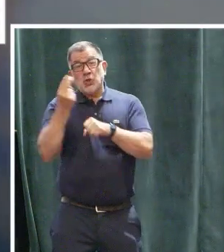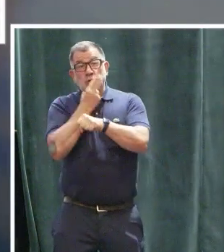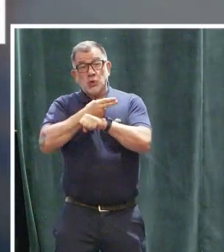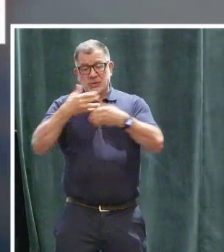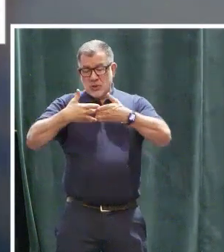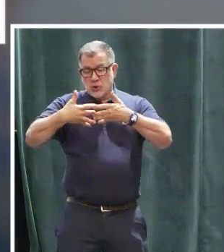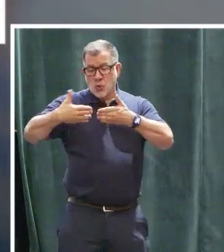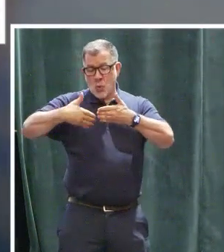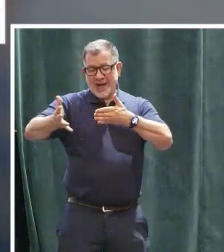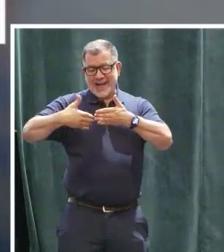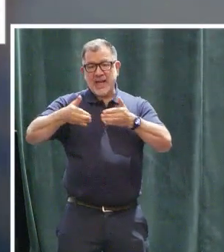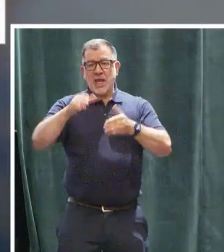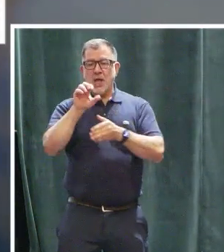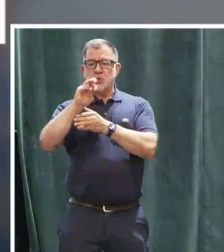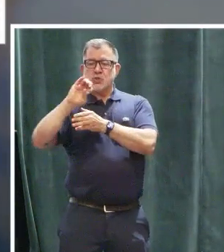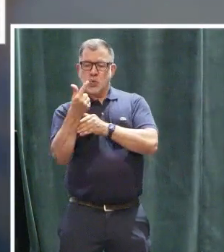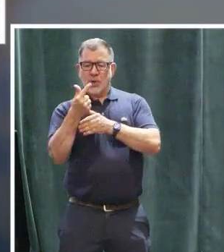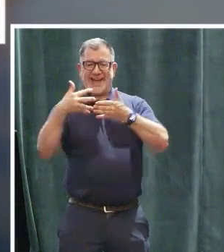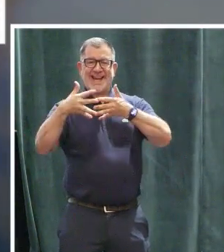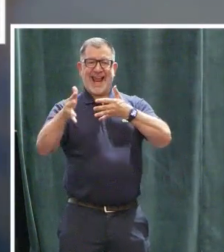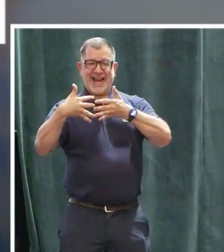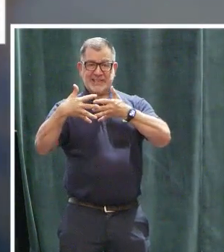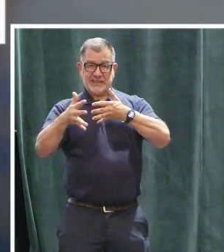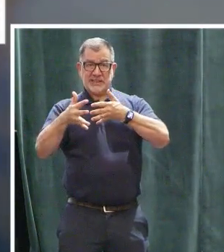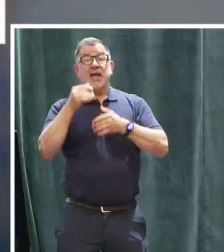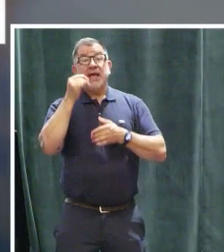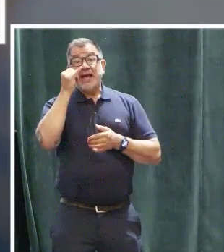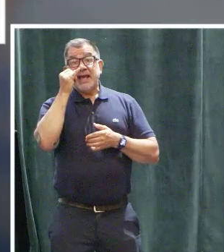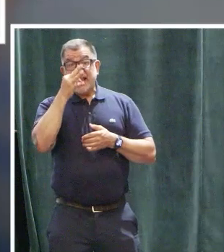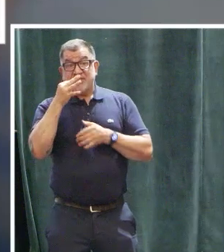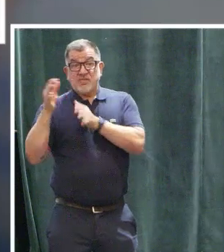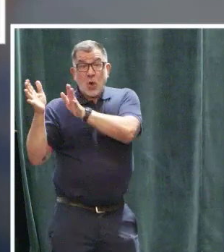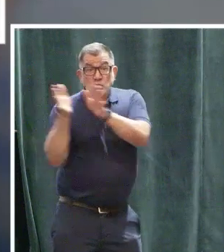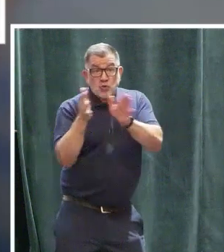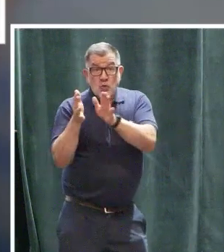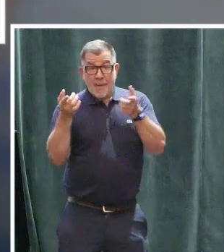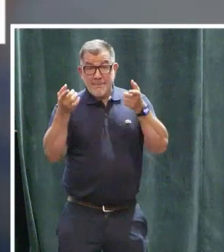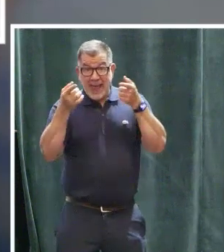into place and in the event of a storm event, but would not be